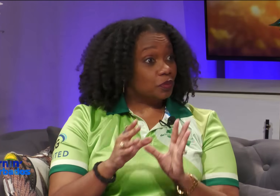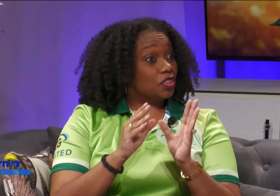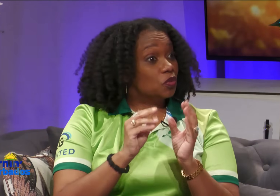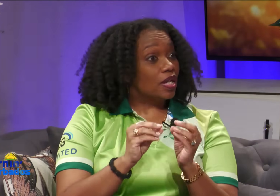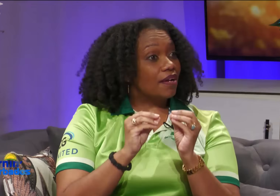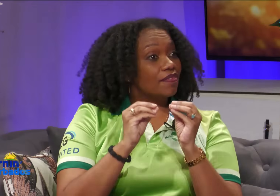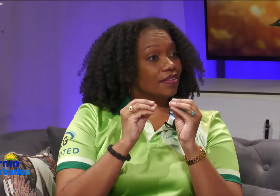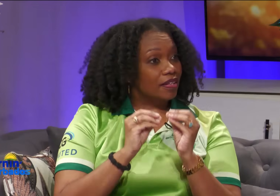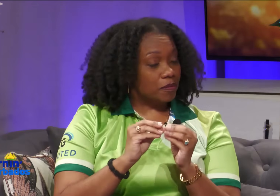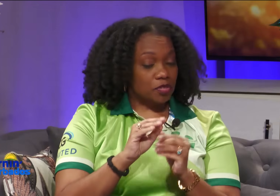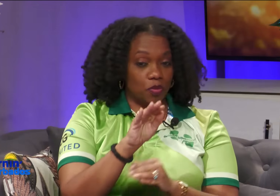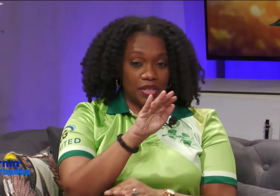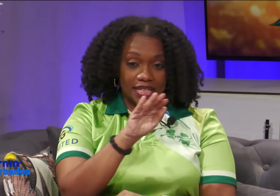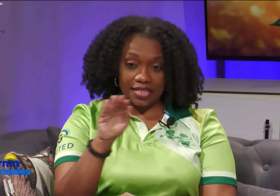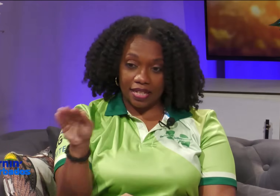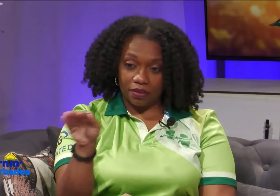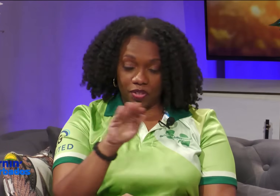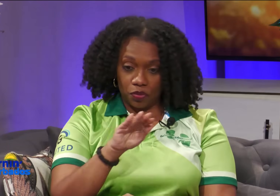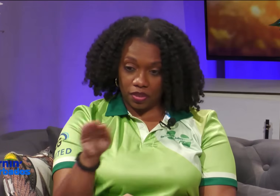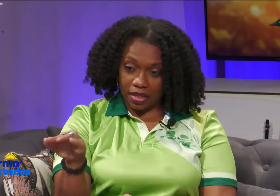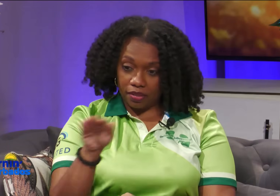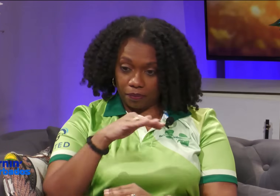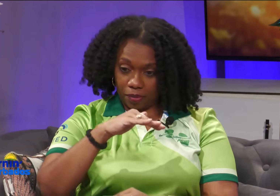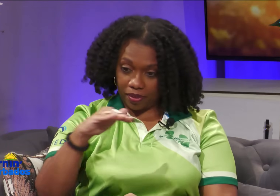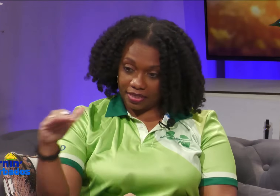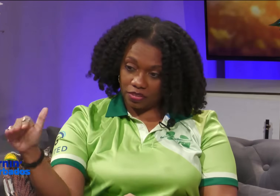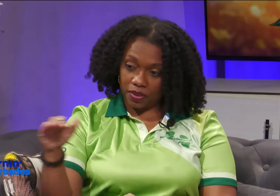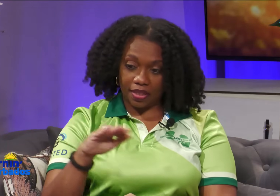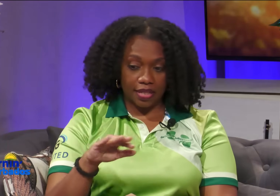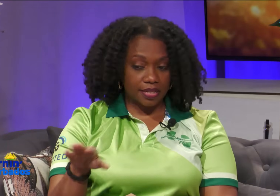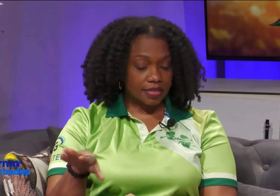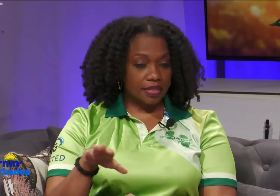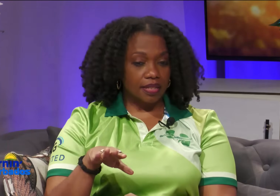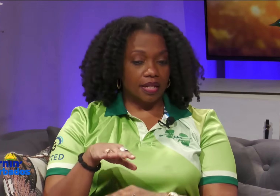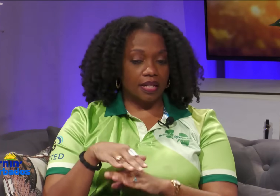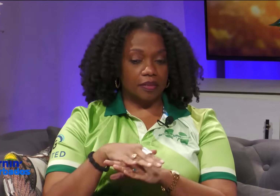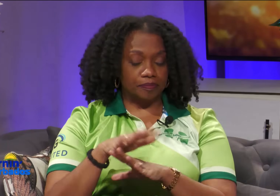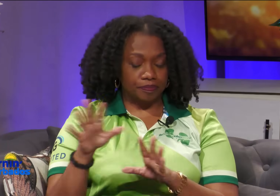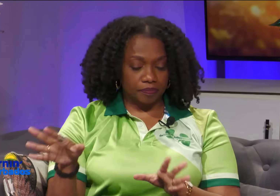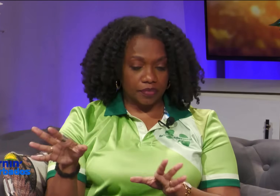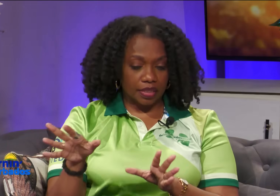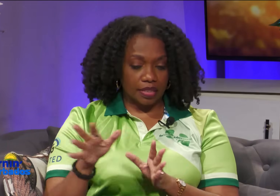anecdotally, because we don't have the numbers, but we can tell when you look at the places with the highest